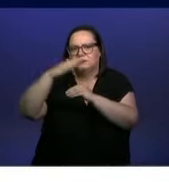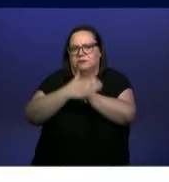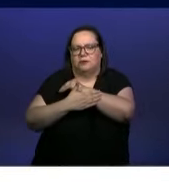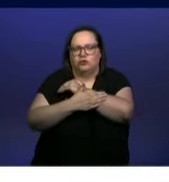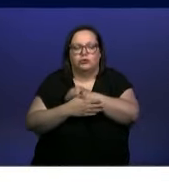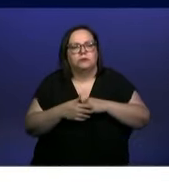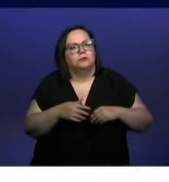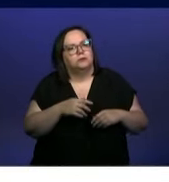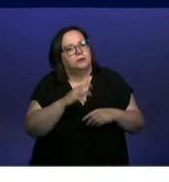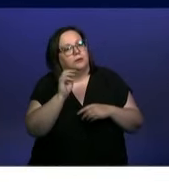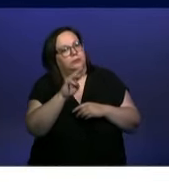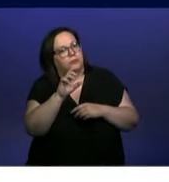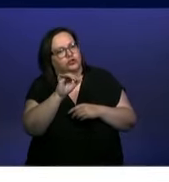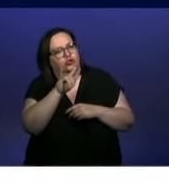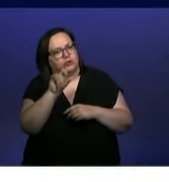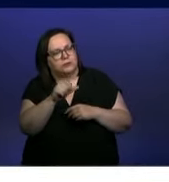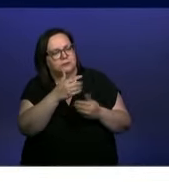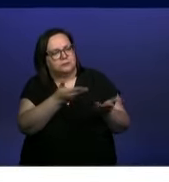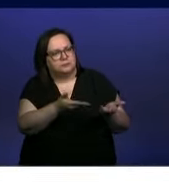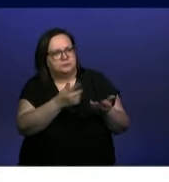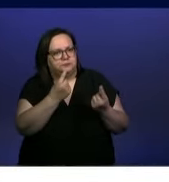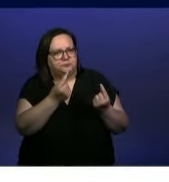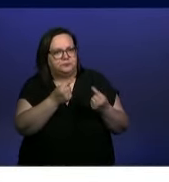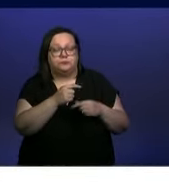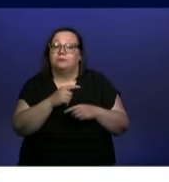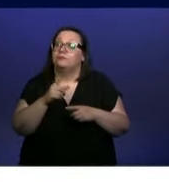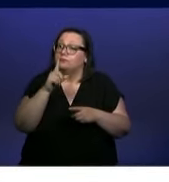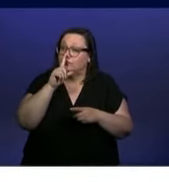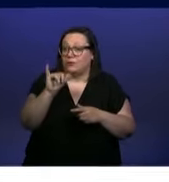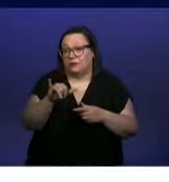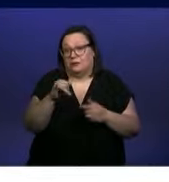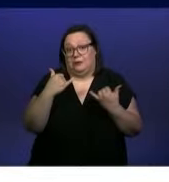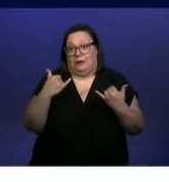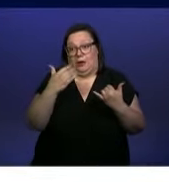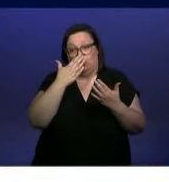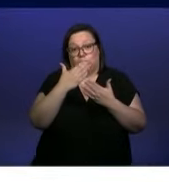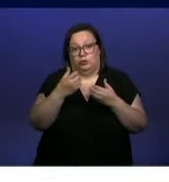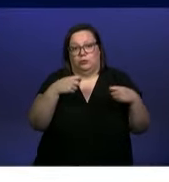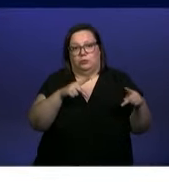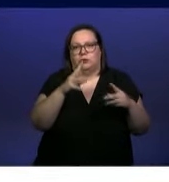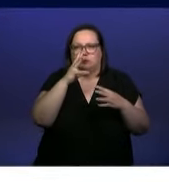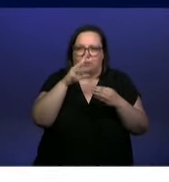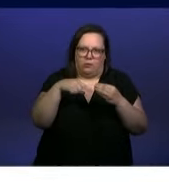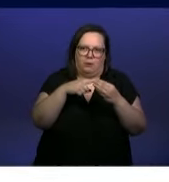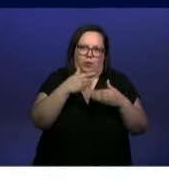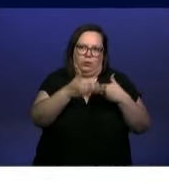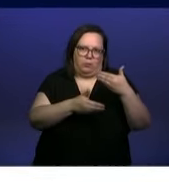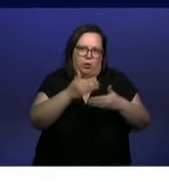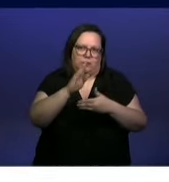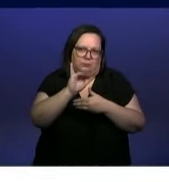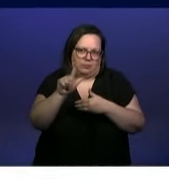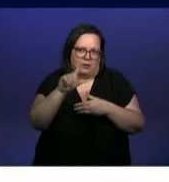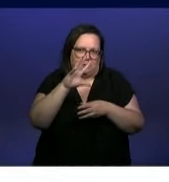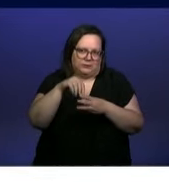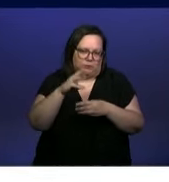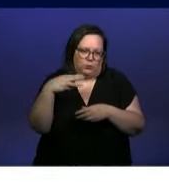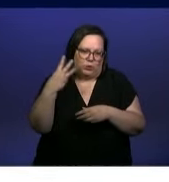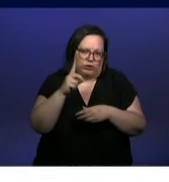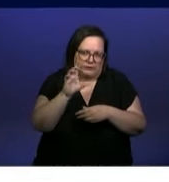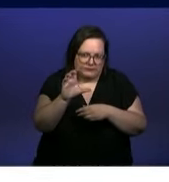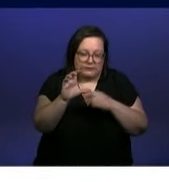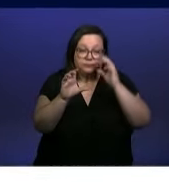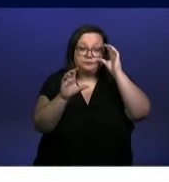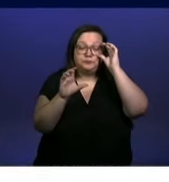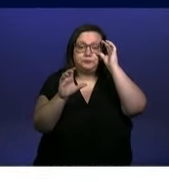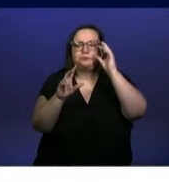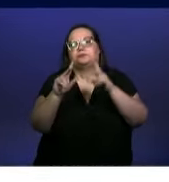what path do you take and where do you draw the line? You know, this is actually a really good opportunity to talk about the process of bills in Washington, D.C. And